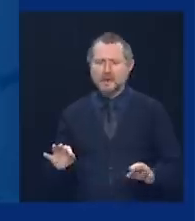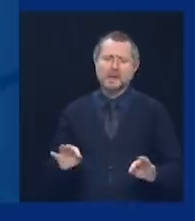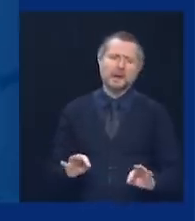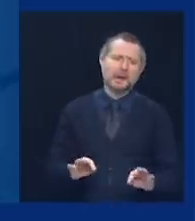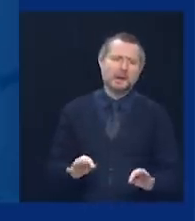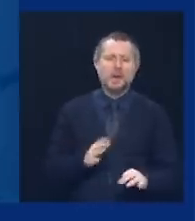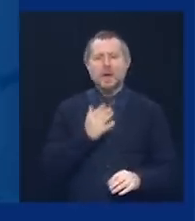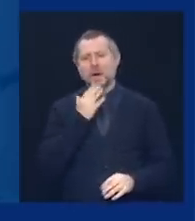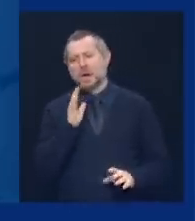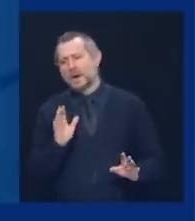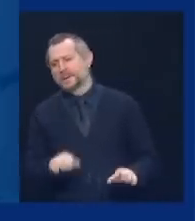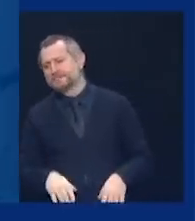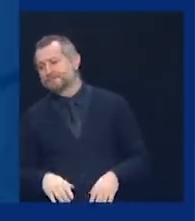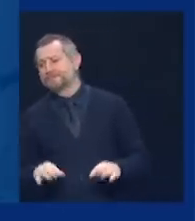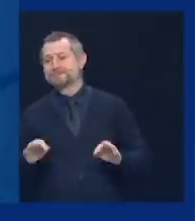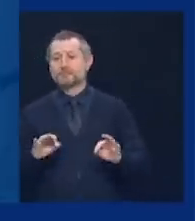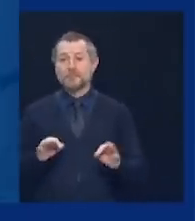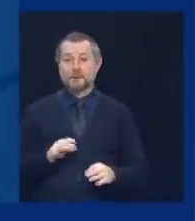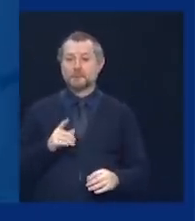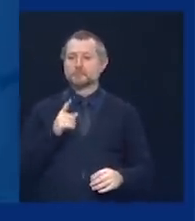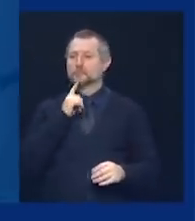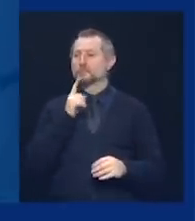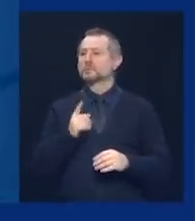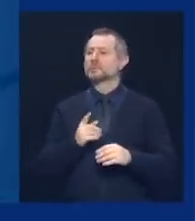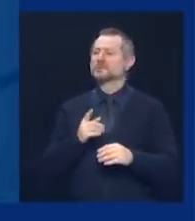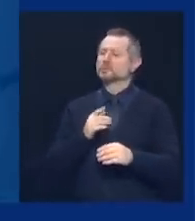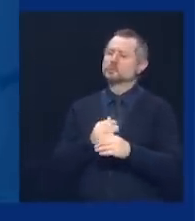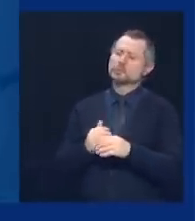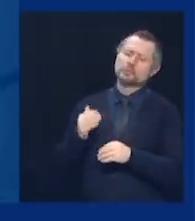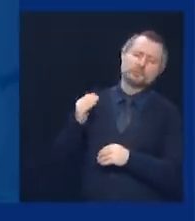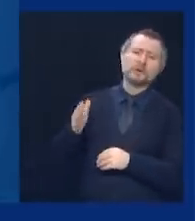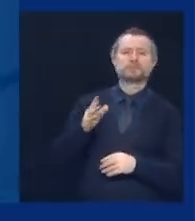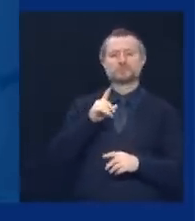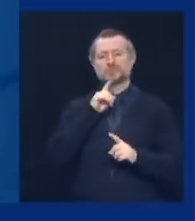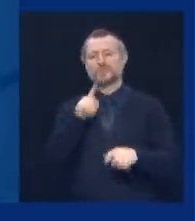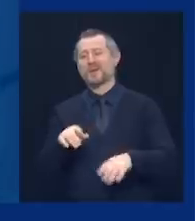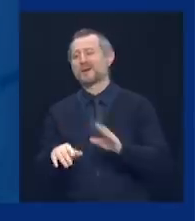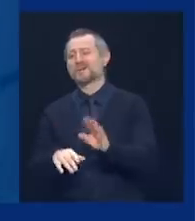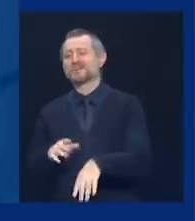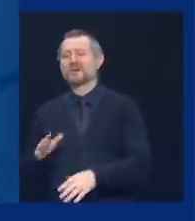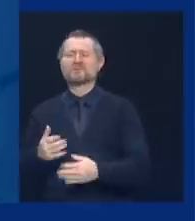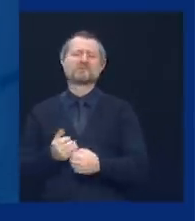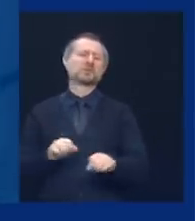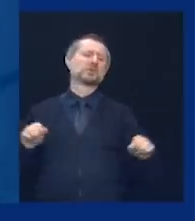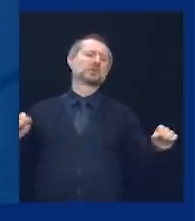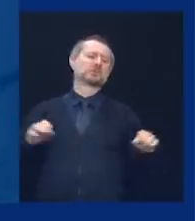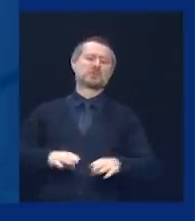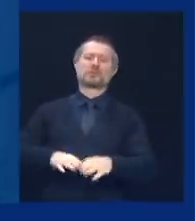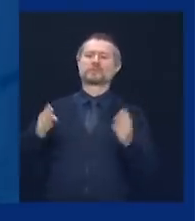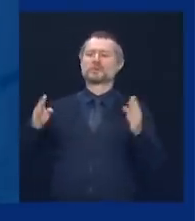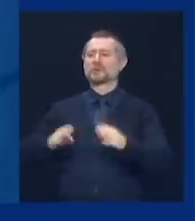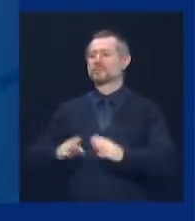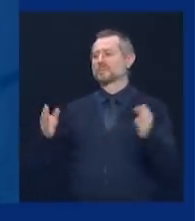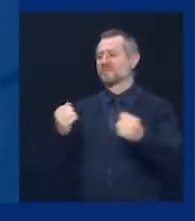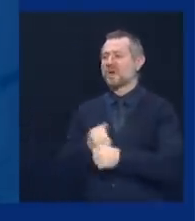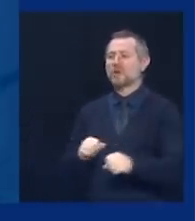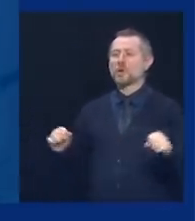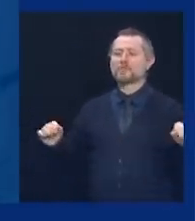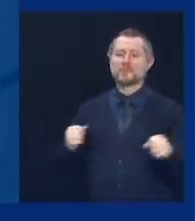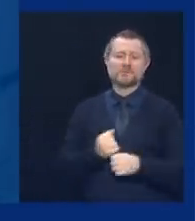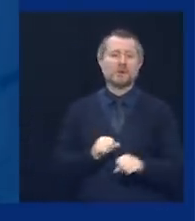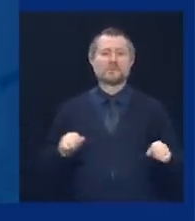government is being overreactive. Freedom, they're trying to shut us down. Don't worry about